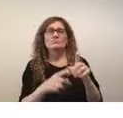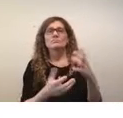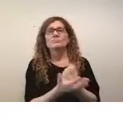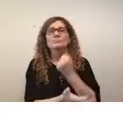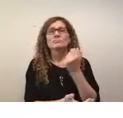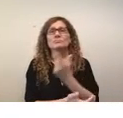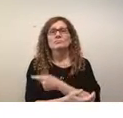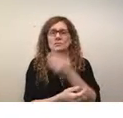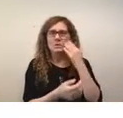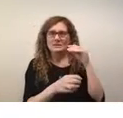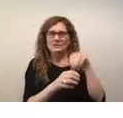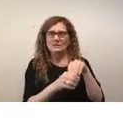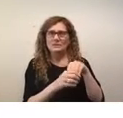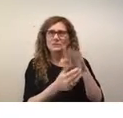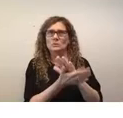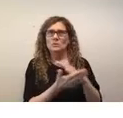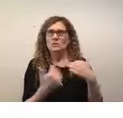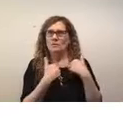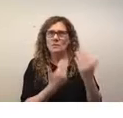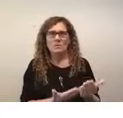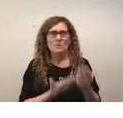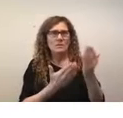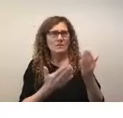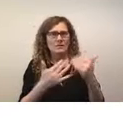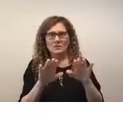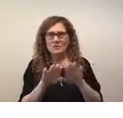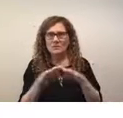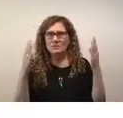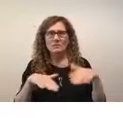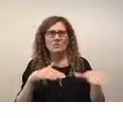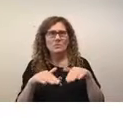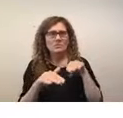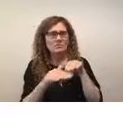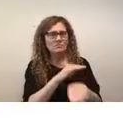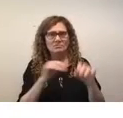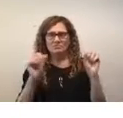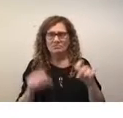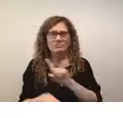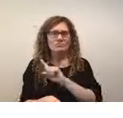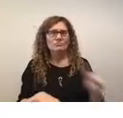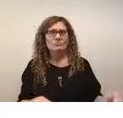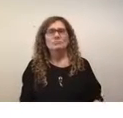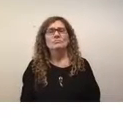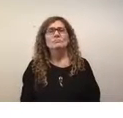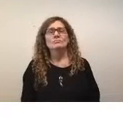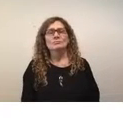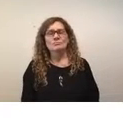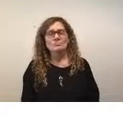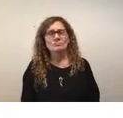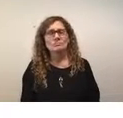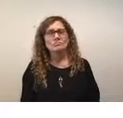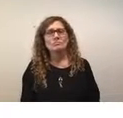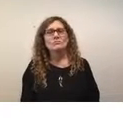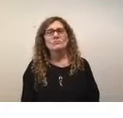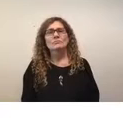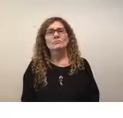are open to the public for walk-ins from members of the community. Here's a brief summary of the mobile vaccine clinics for this